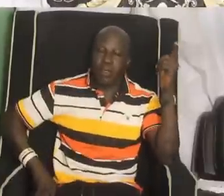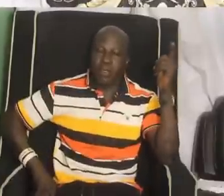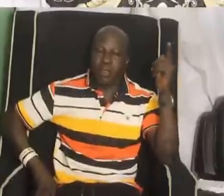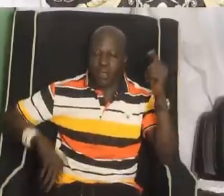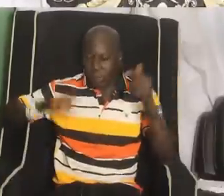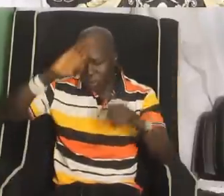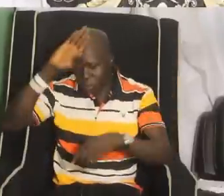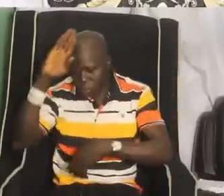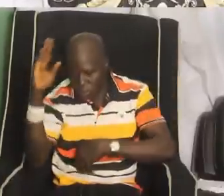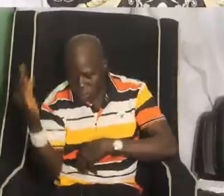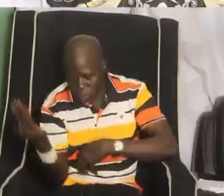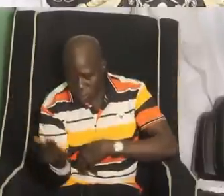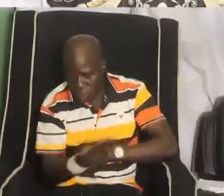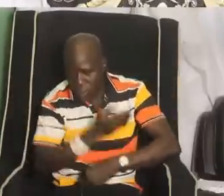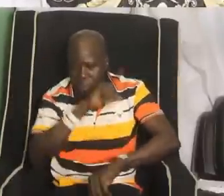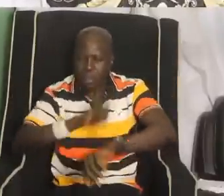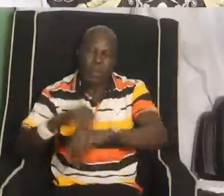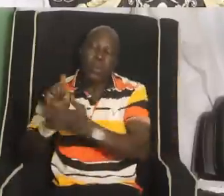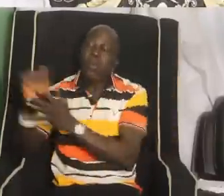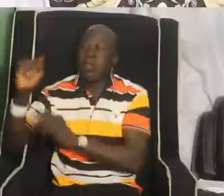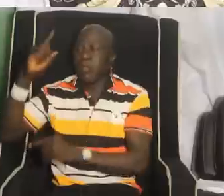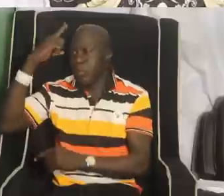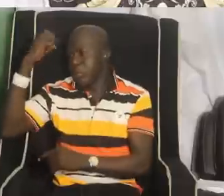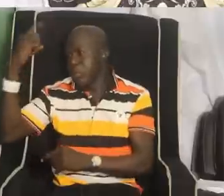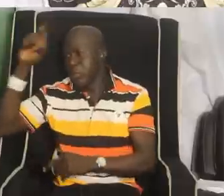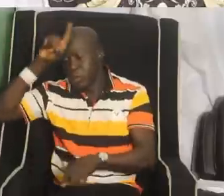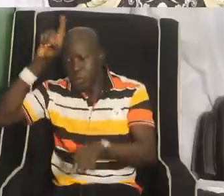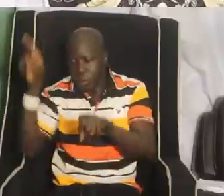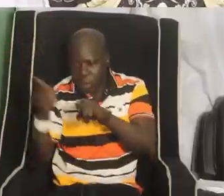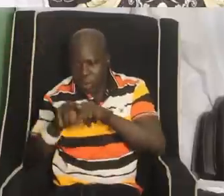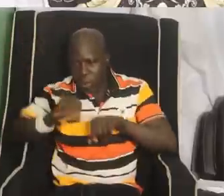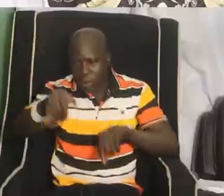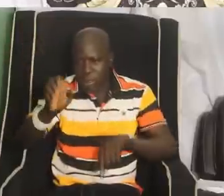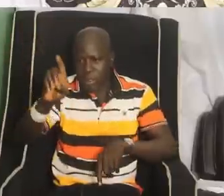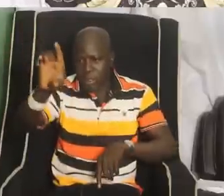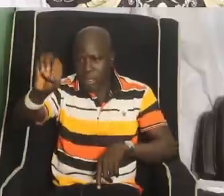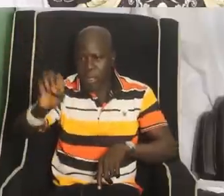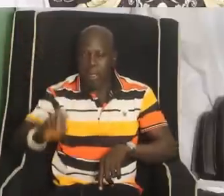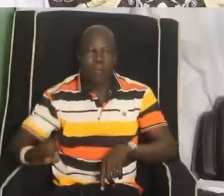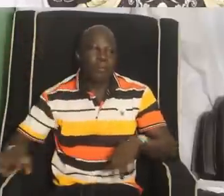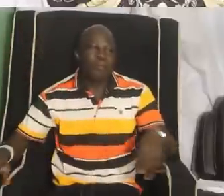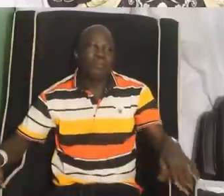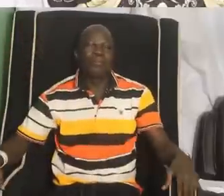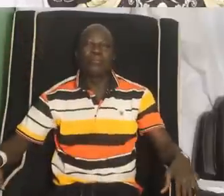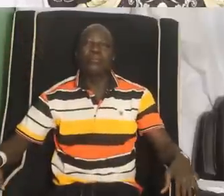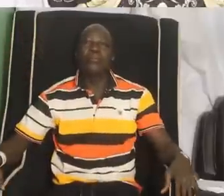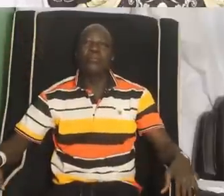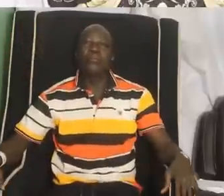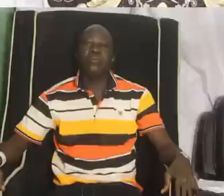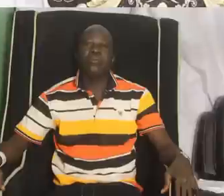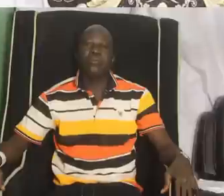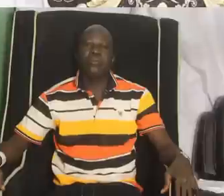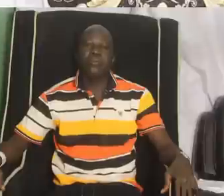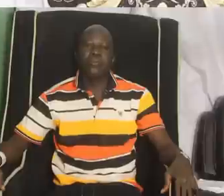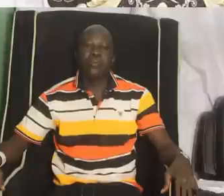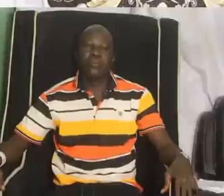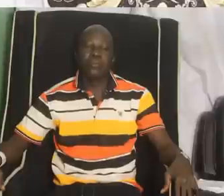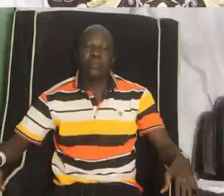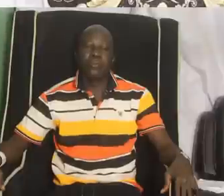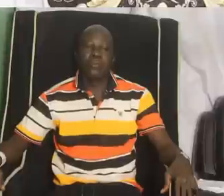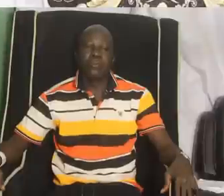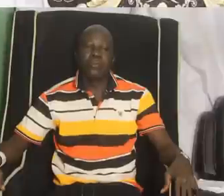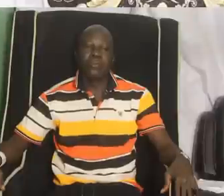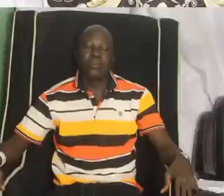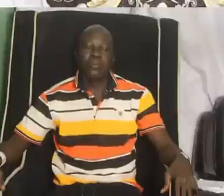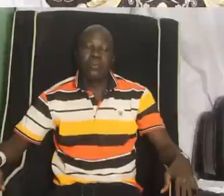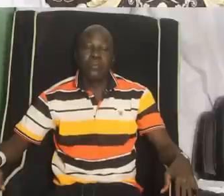name. Our Lord. Welcome to the segment of Brojide. Apostle. Russia is over UK new be